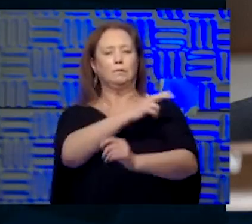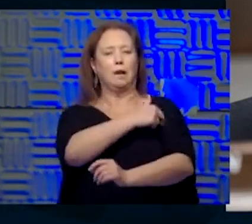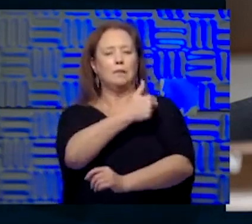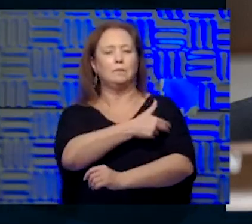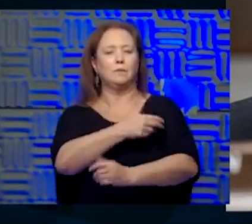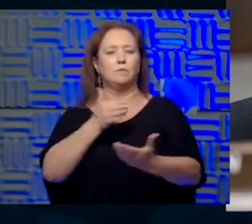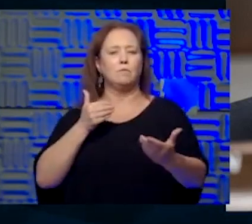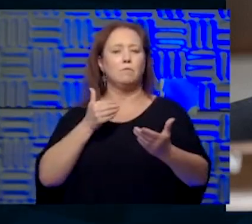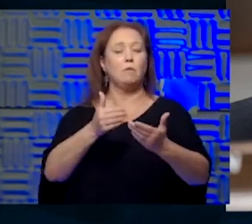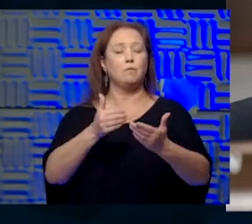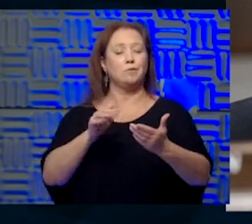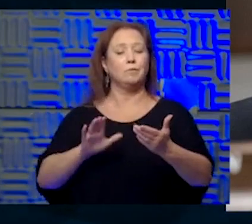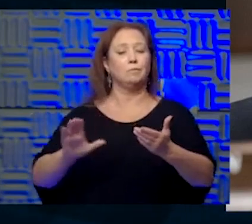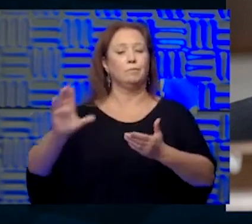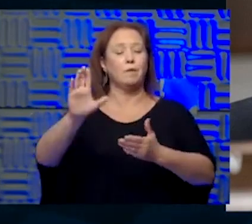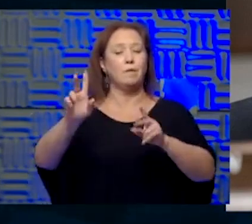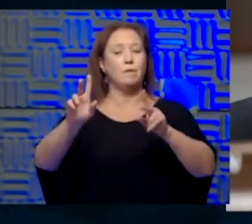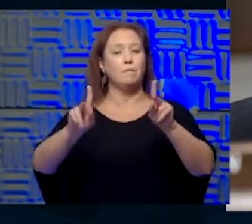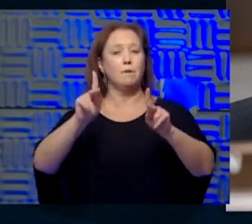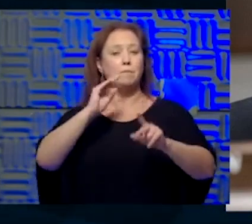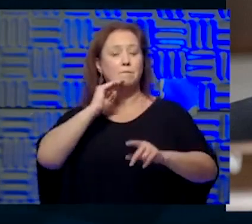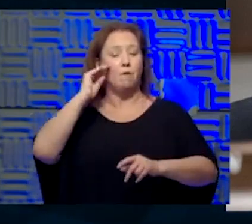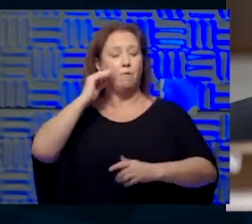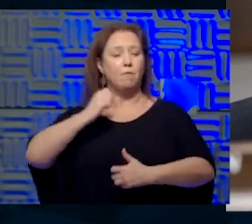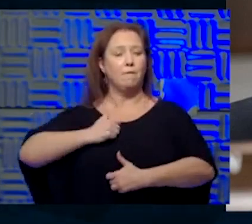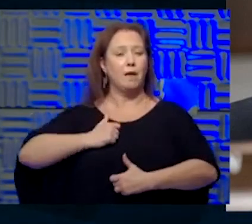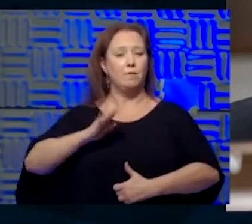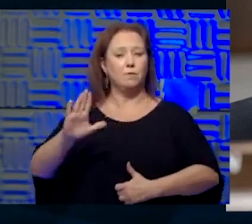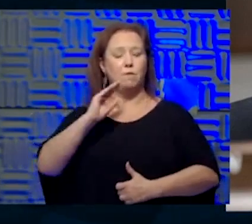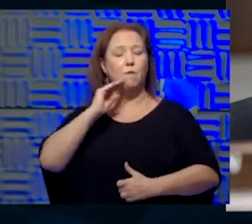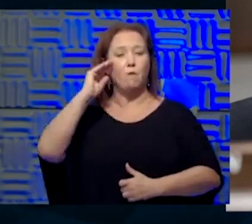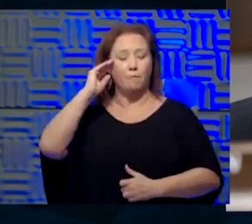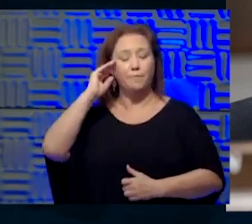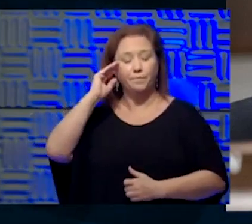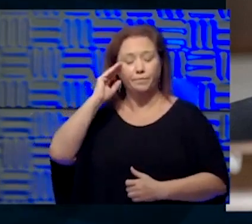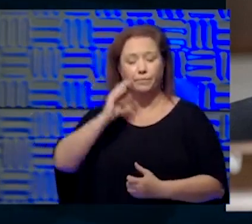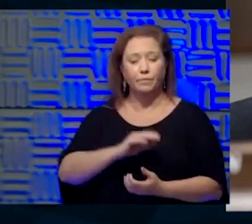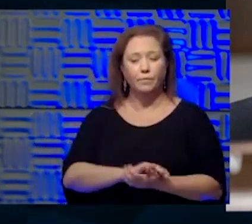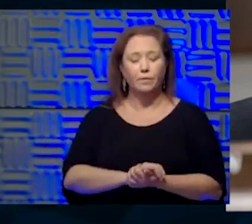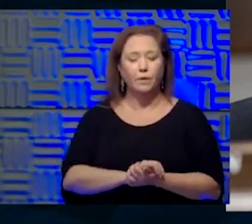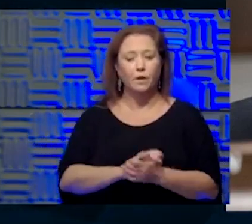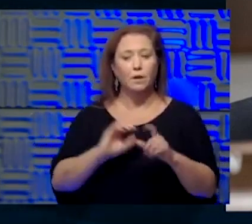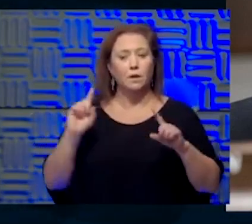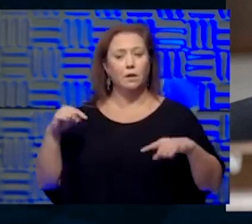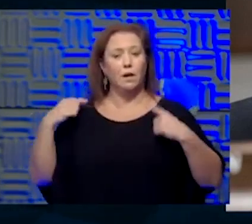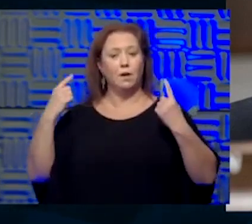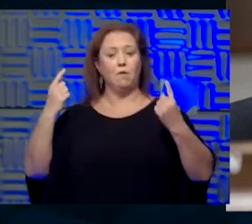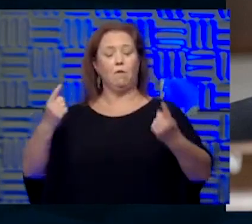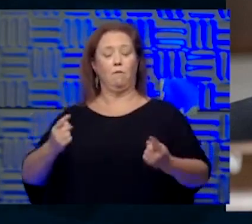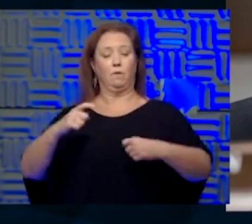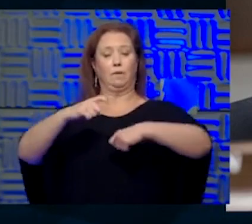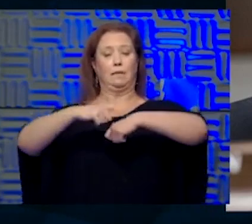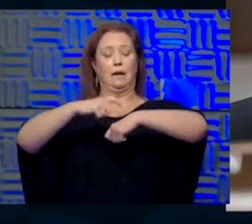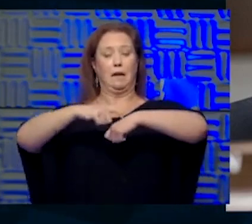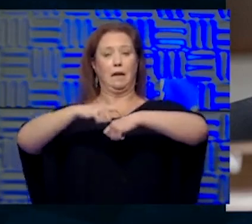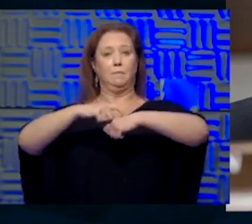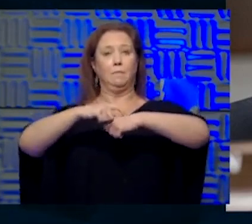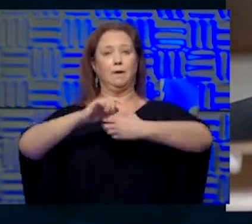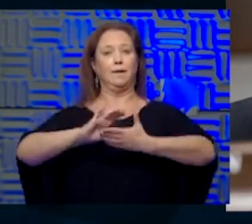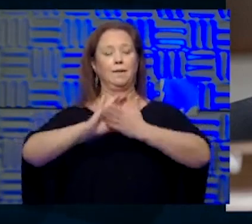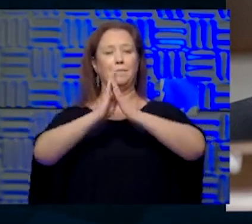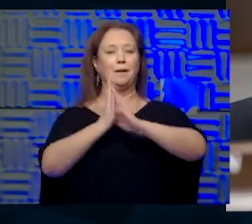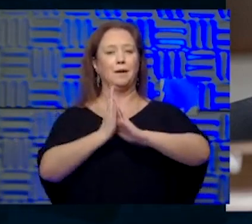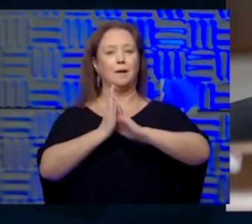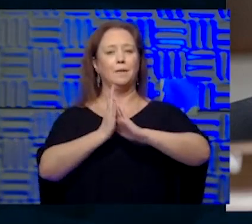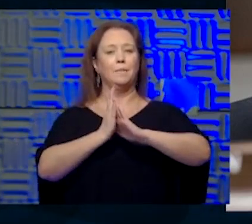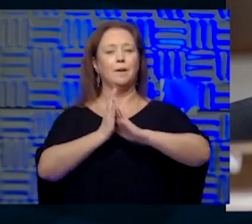Kansas. And as a result of that interest, I've over time and seniority have become the chairman of the Committee